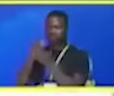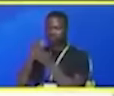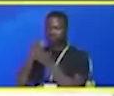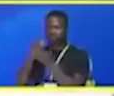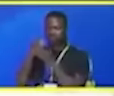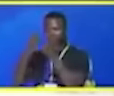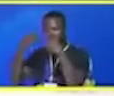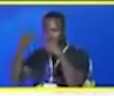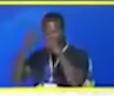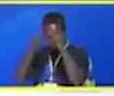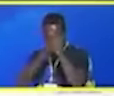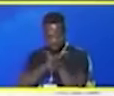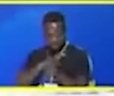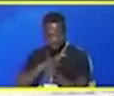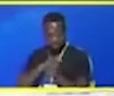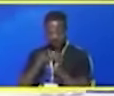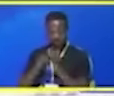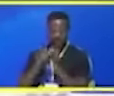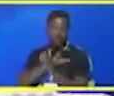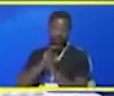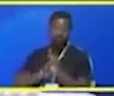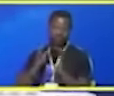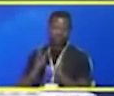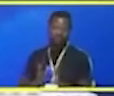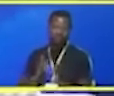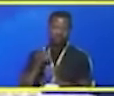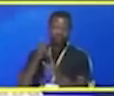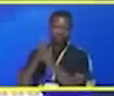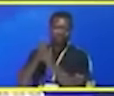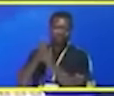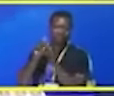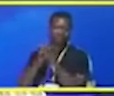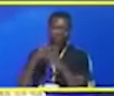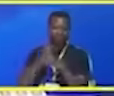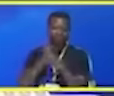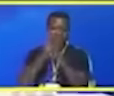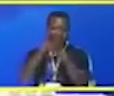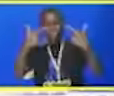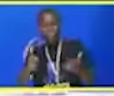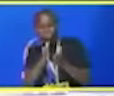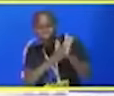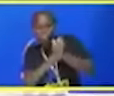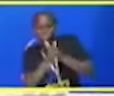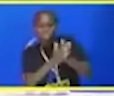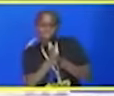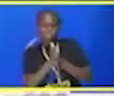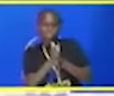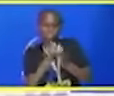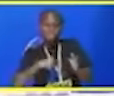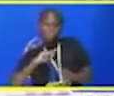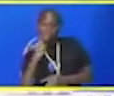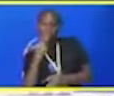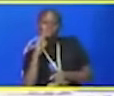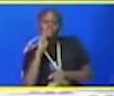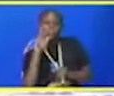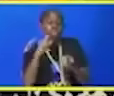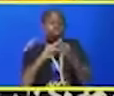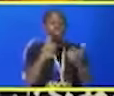because the character of the Christ that compels men to say, this is Jesus in Ghana.